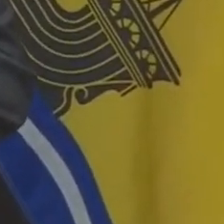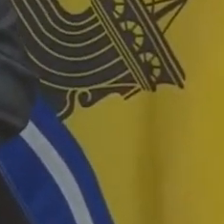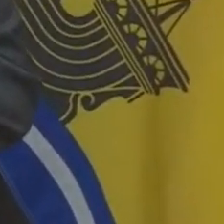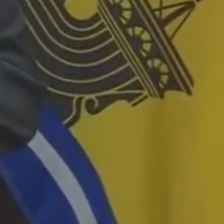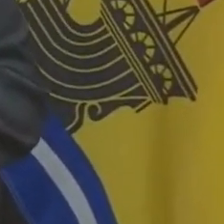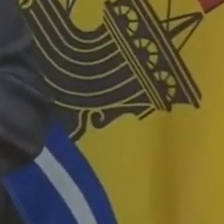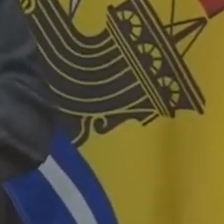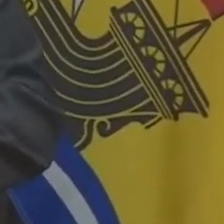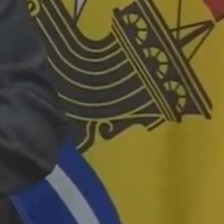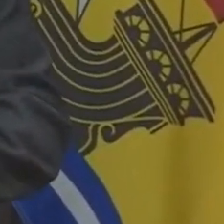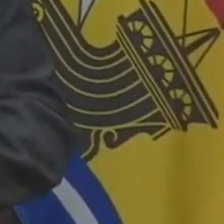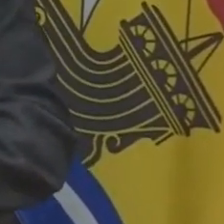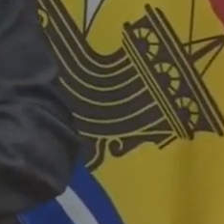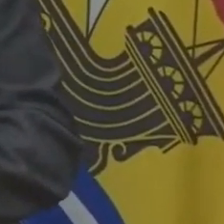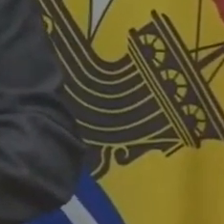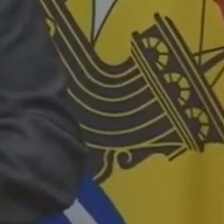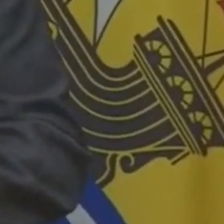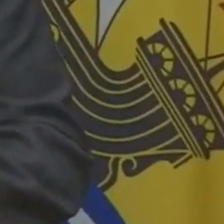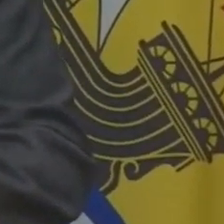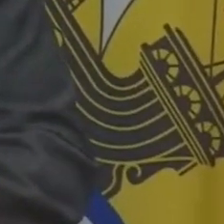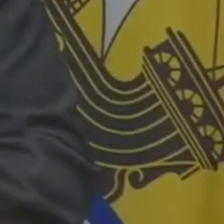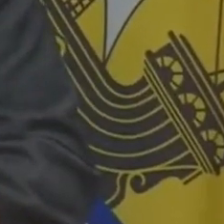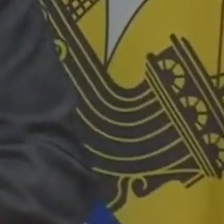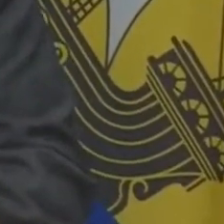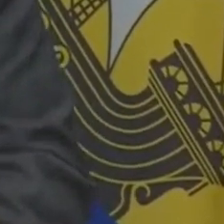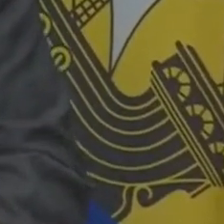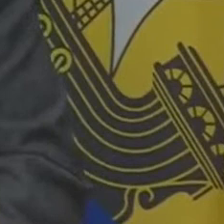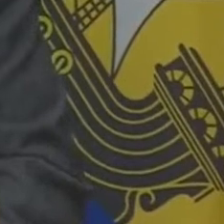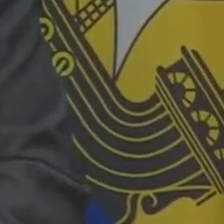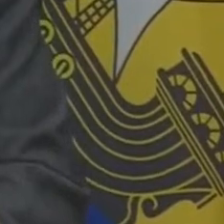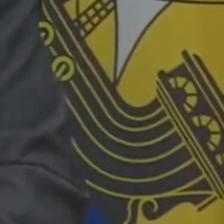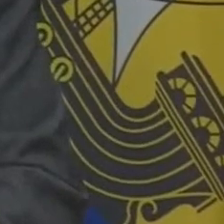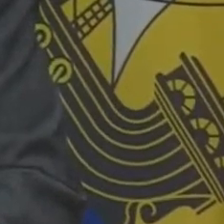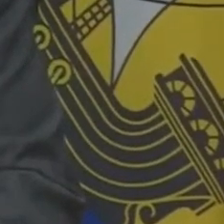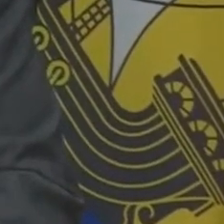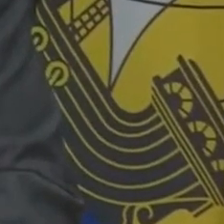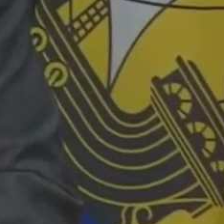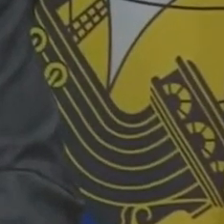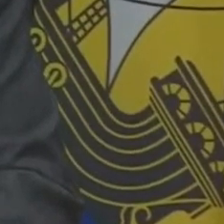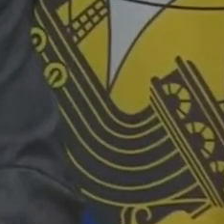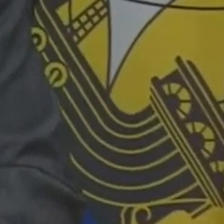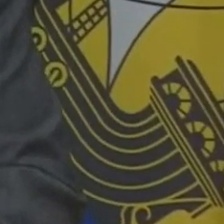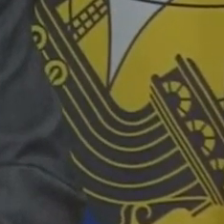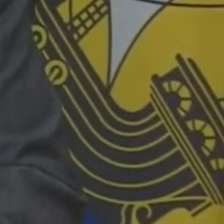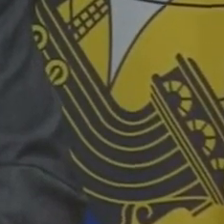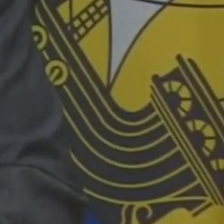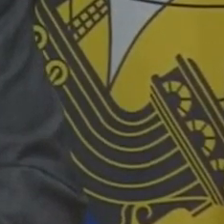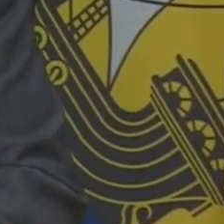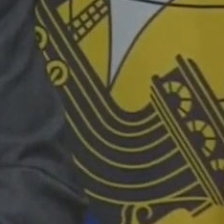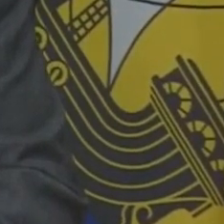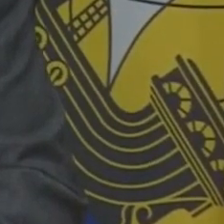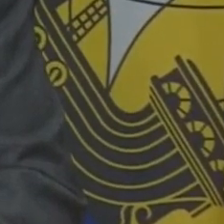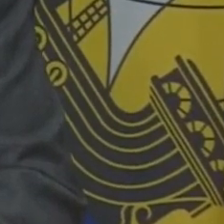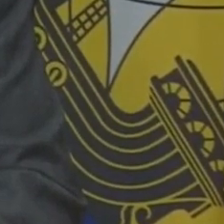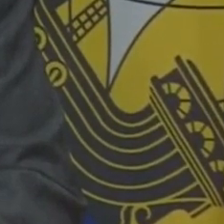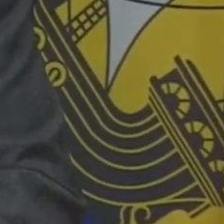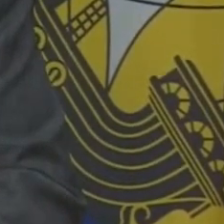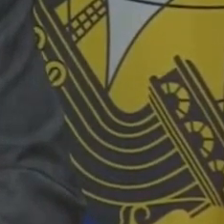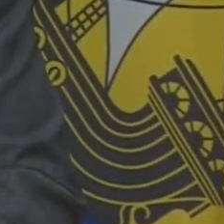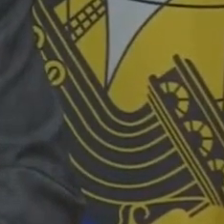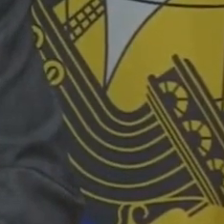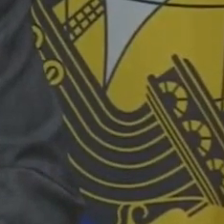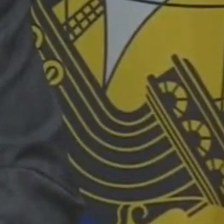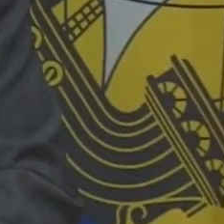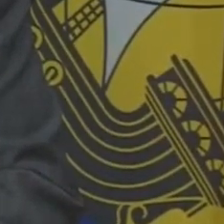Bon après-midi tout le monde et bienvenue à cette mise à jour sur le COVID-19 au Nouveau-Brunswick. Good afternoon everybody and welcome to